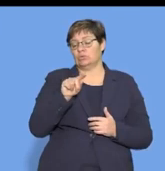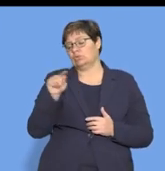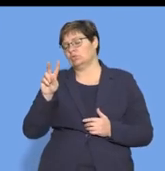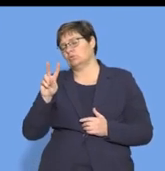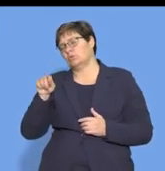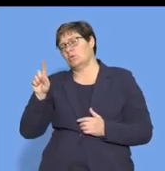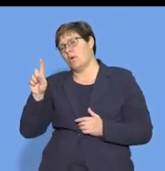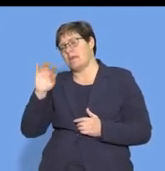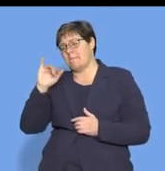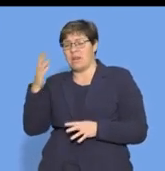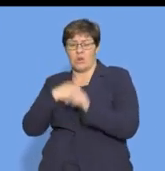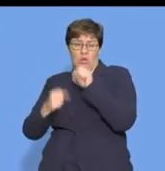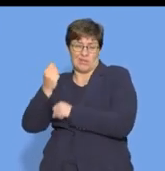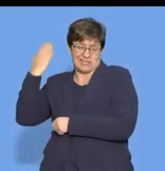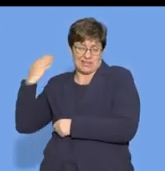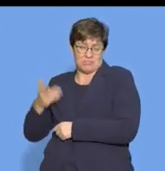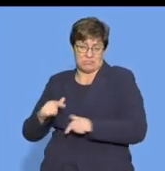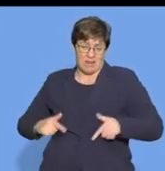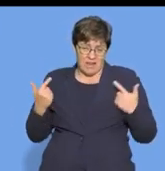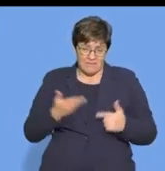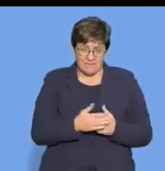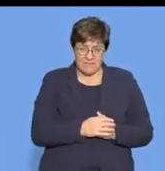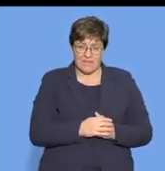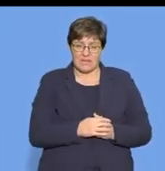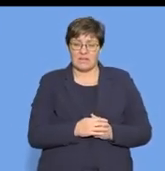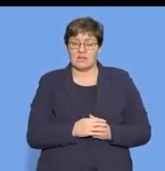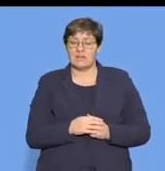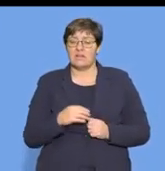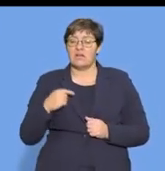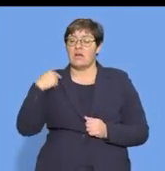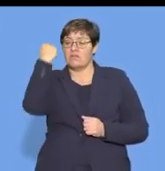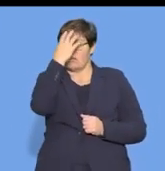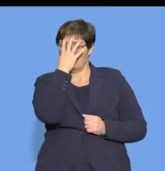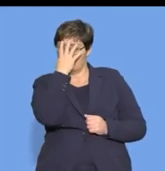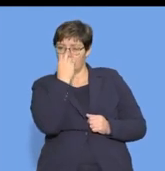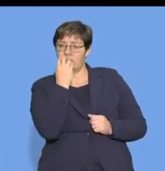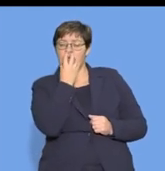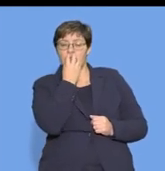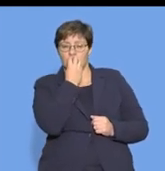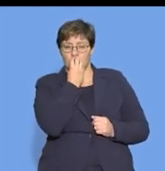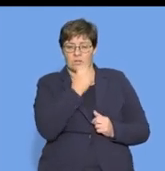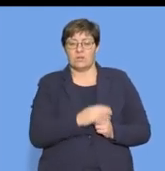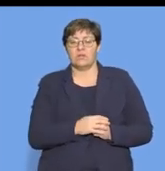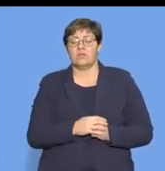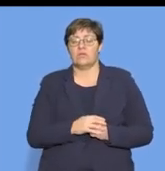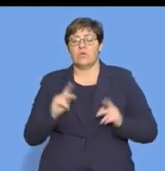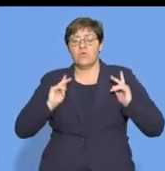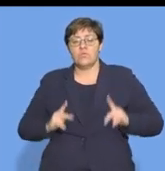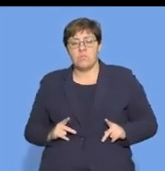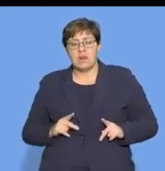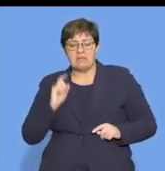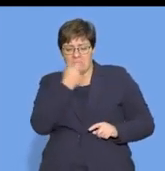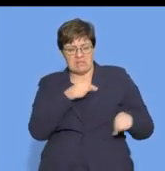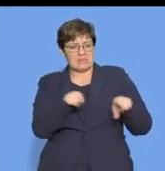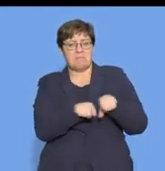3.2 to 2.1 million years ago. The face was prognathous, the jaw was prognathous. They